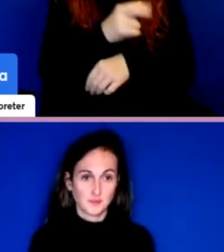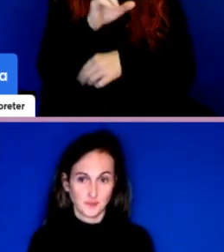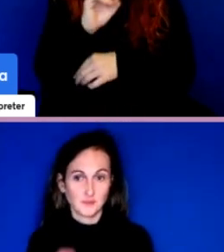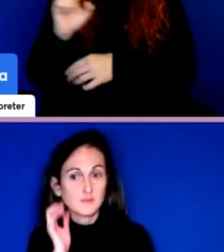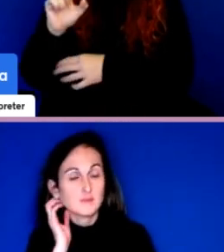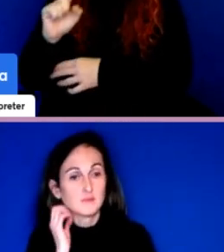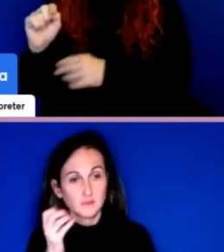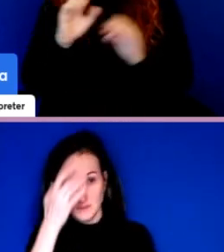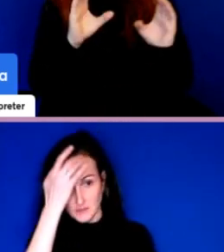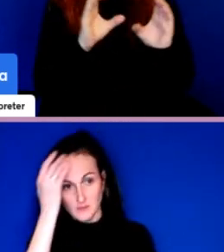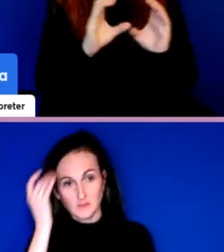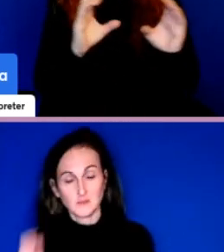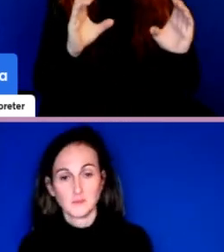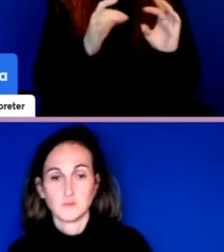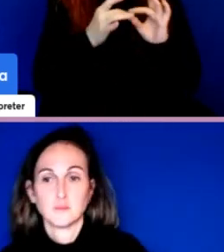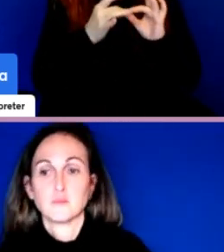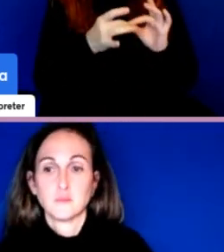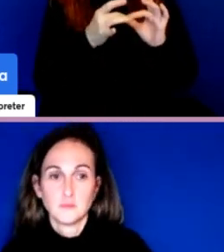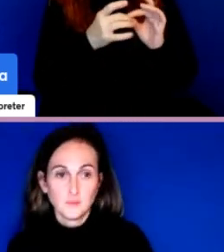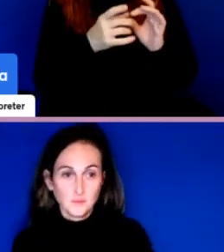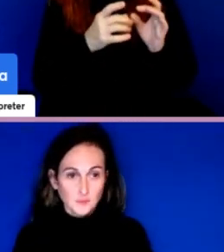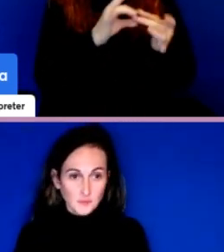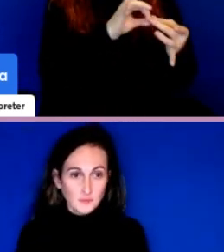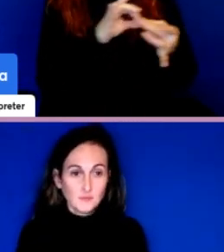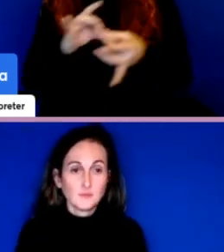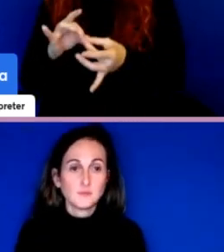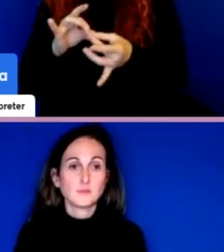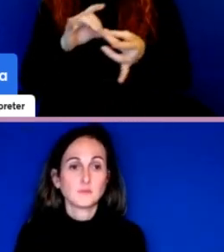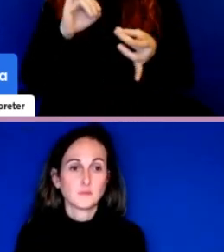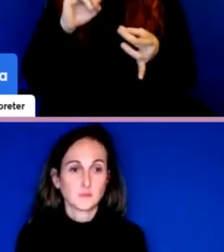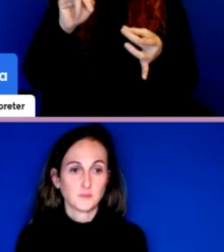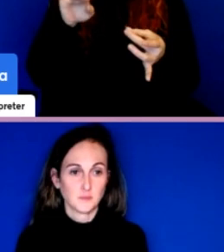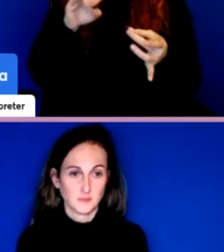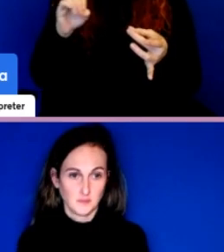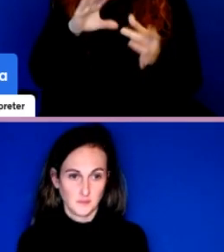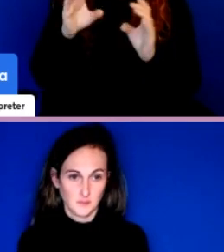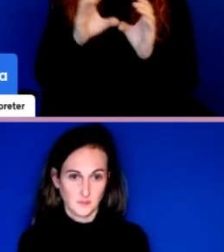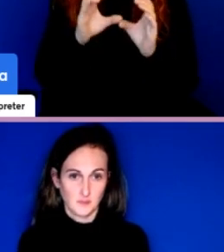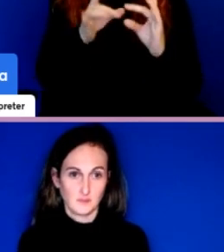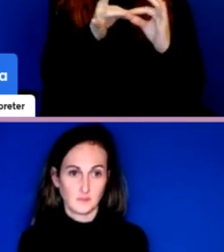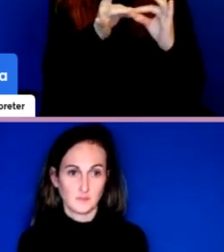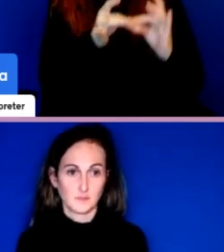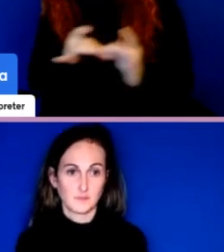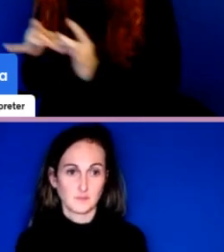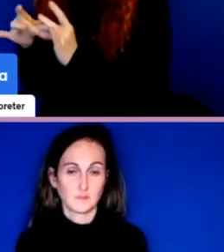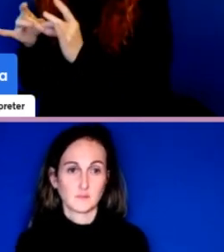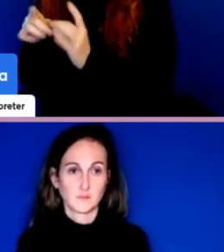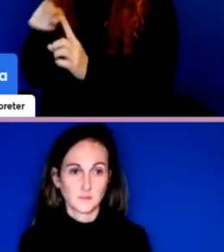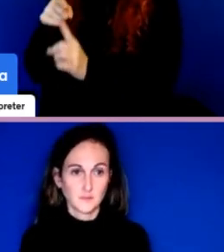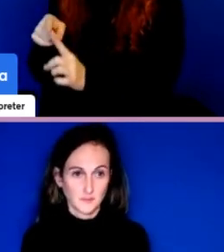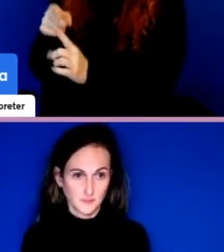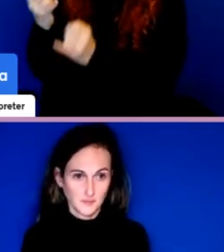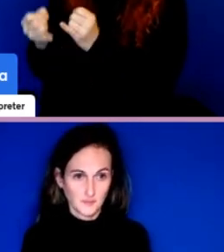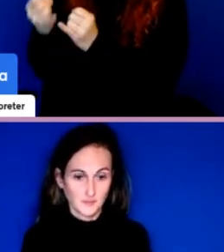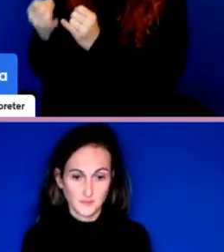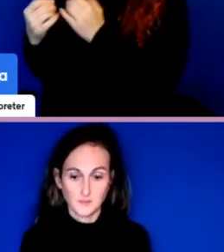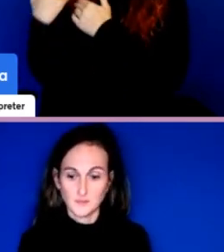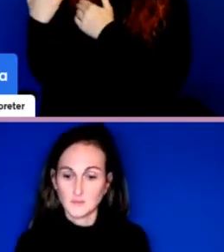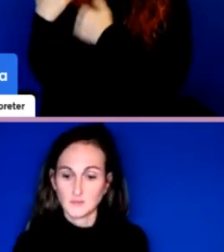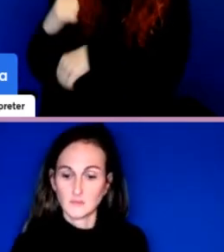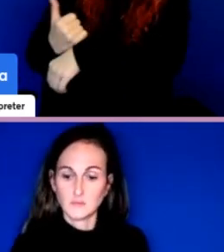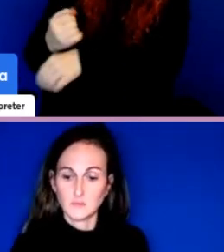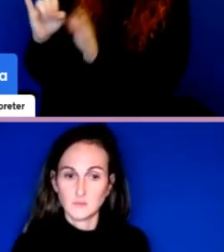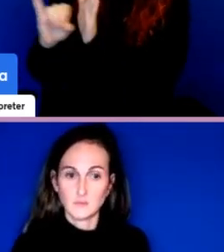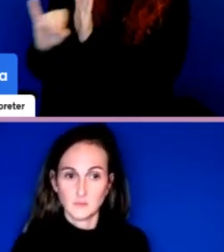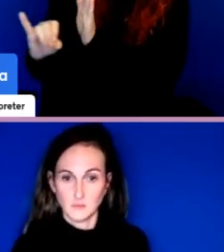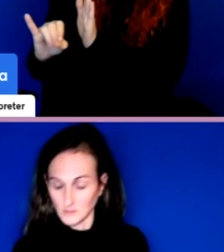used to sign the intermediate certificate, which ultimately is going to be responsible for writing those identity certificates. So we play this back